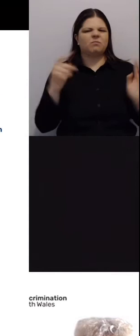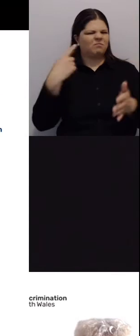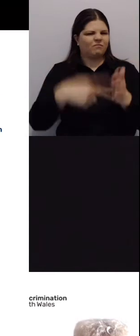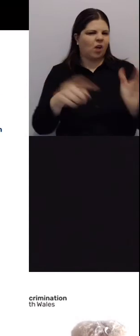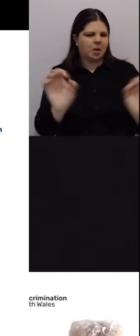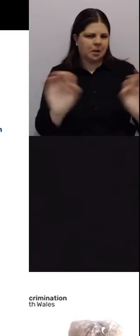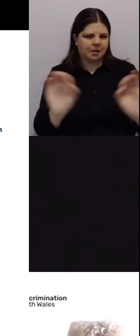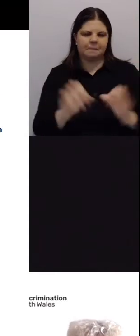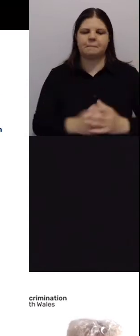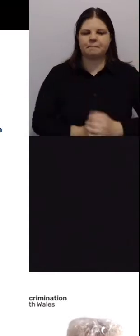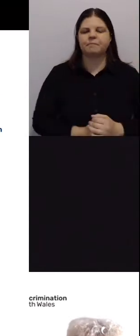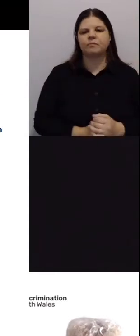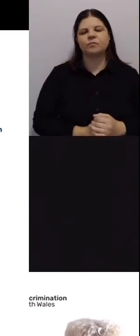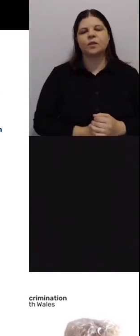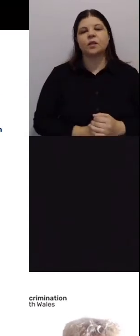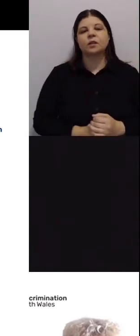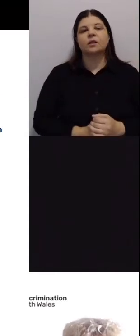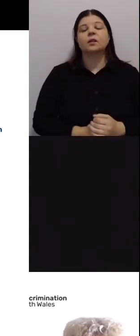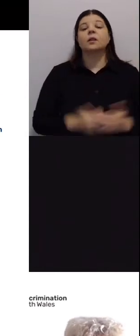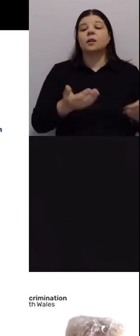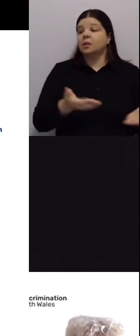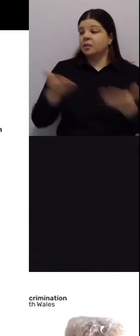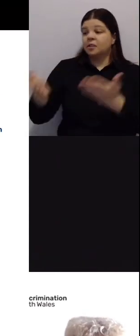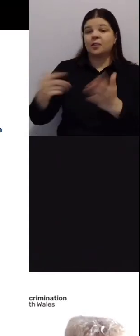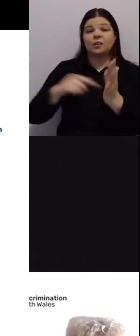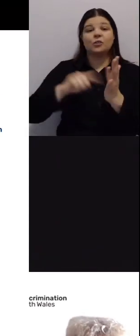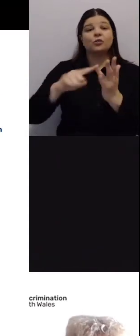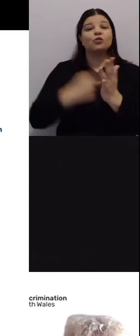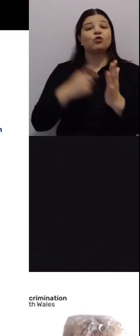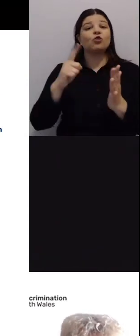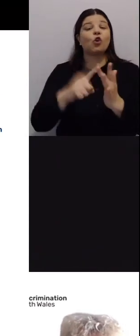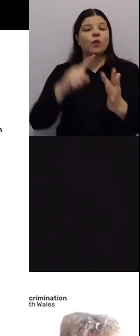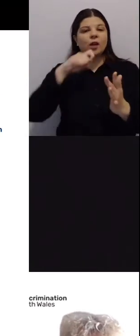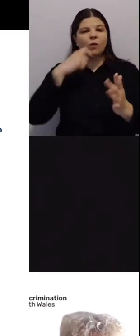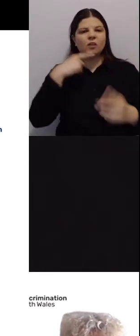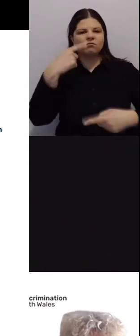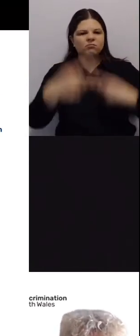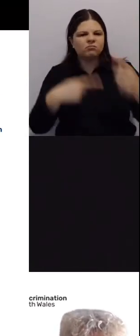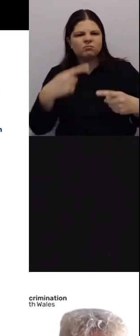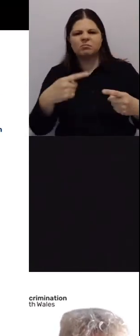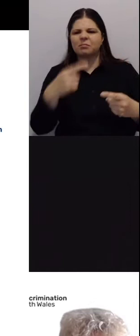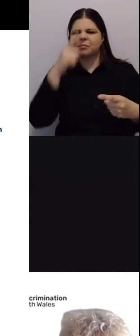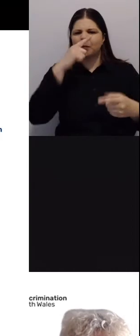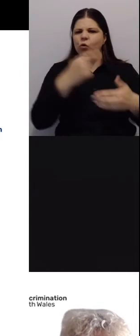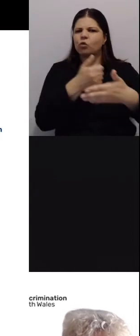I'm now going to hand over to Tori, who's going to answer some frequently asked